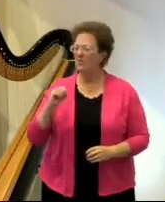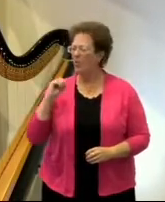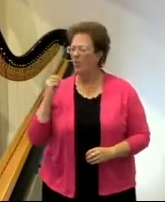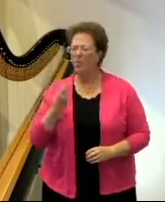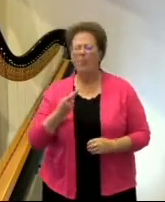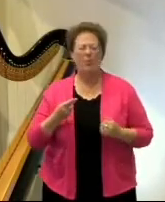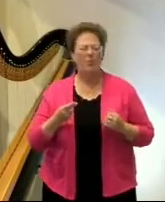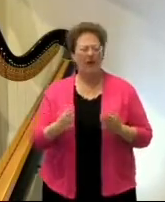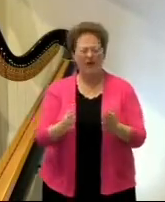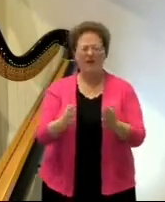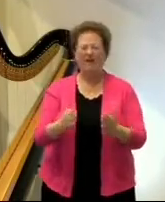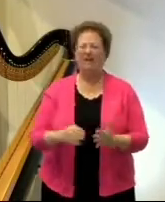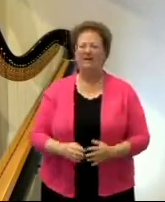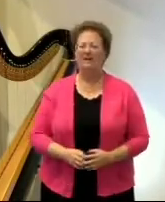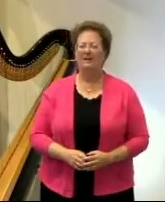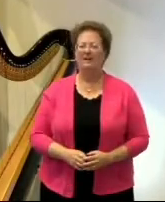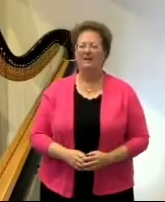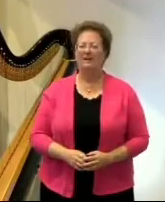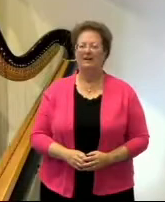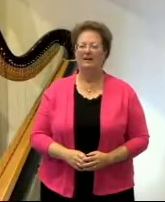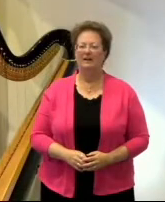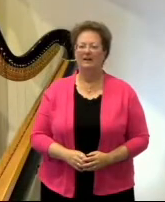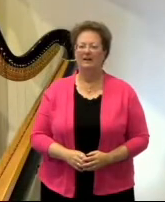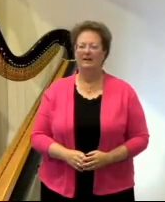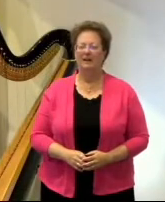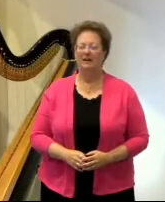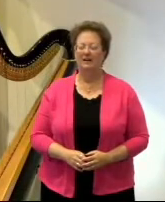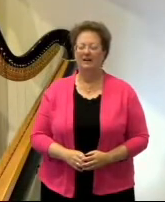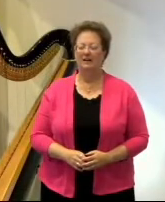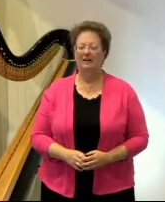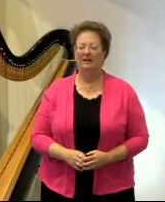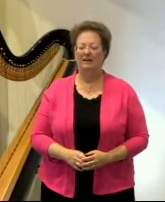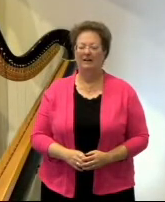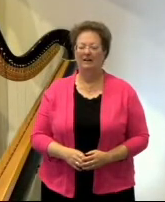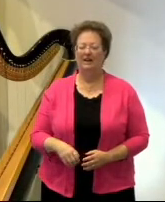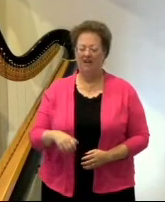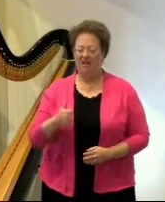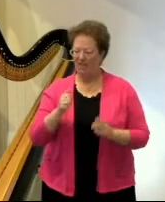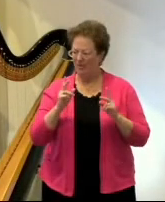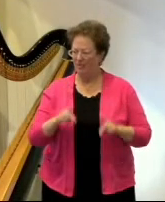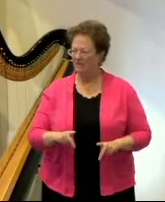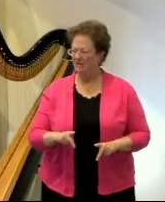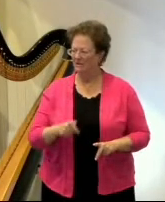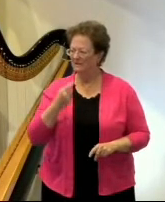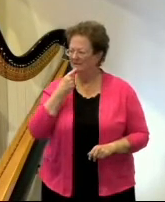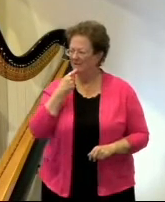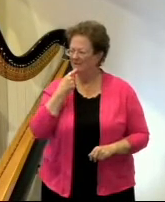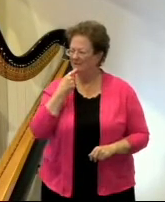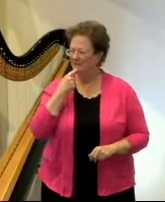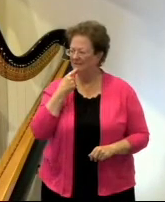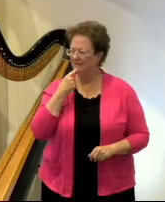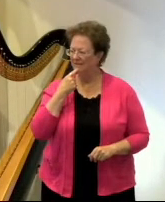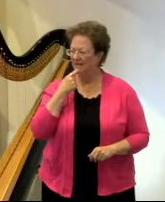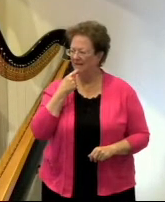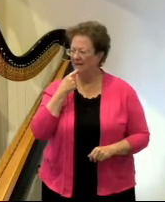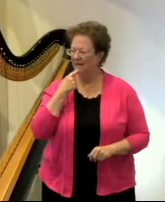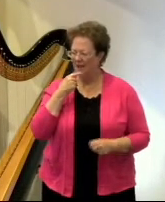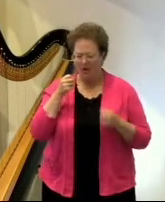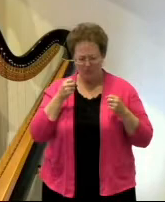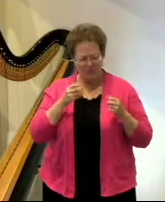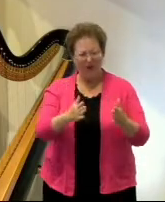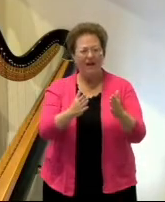way." Then, to add to the levity, the other said with brevity,